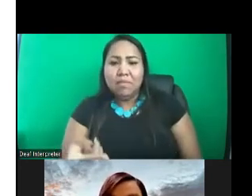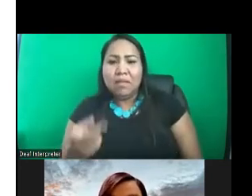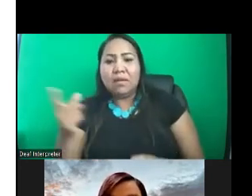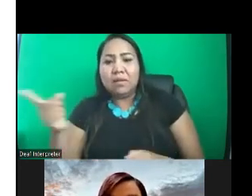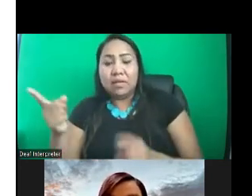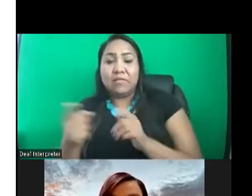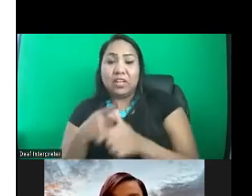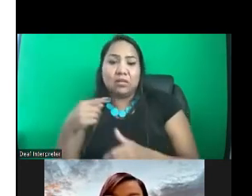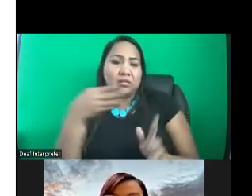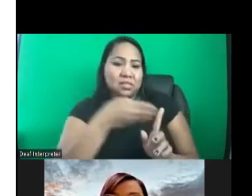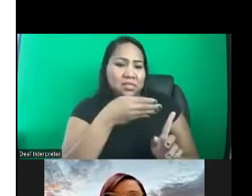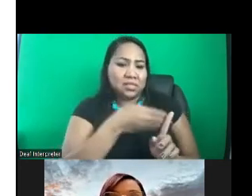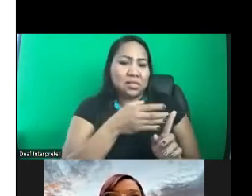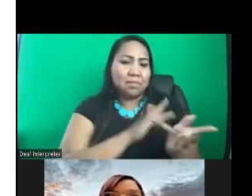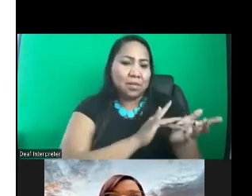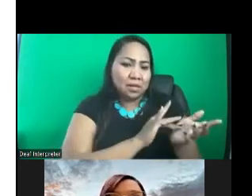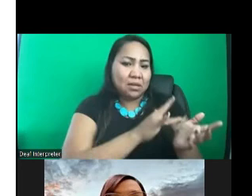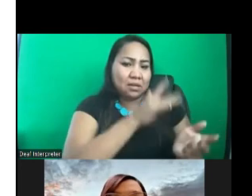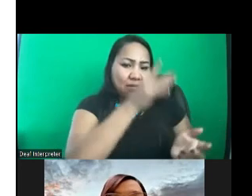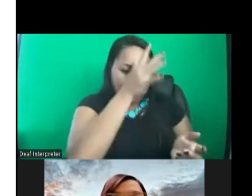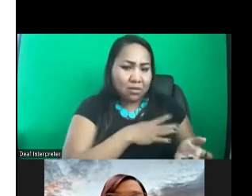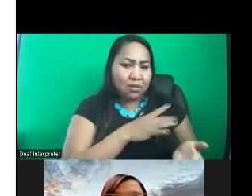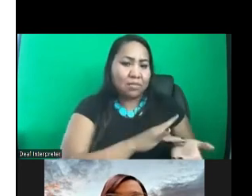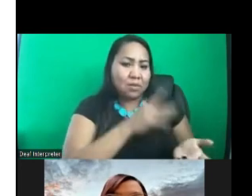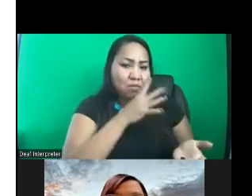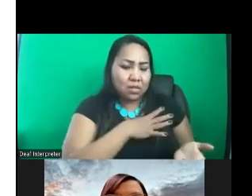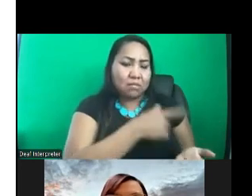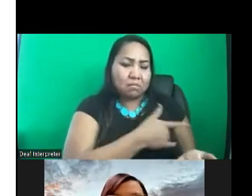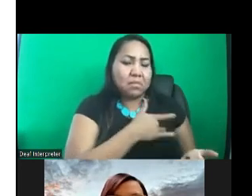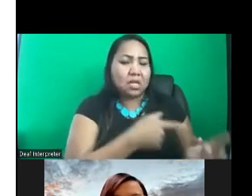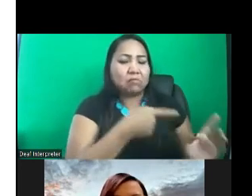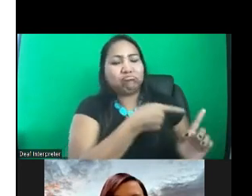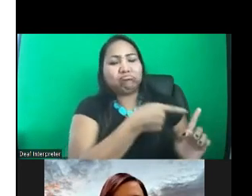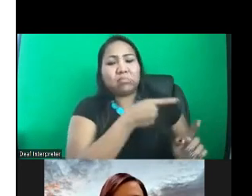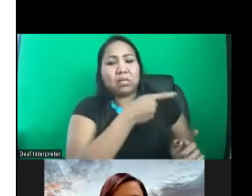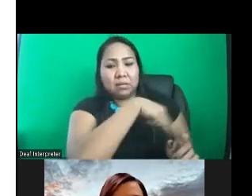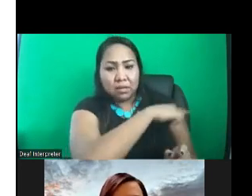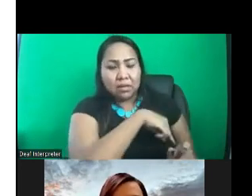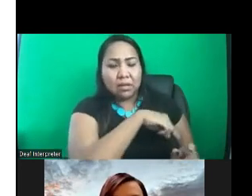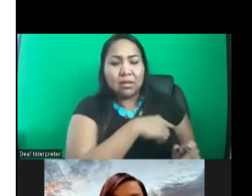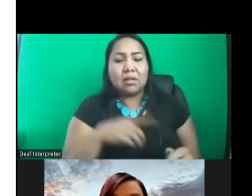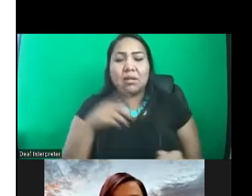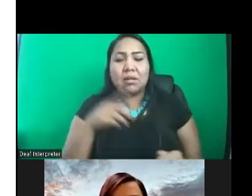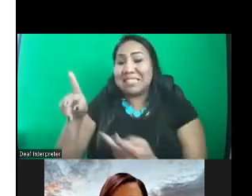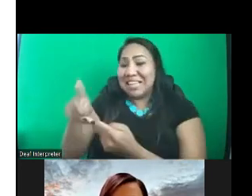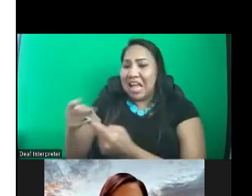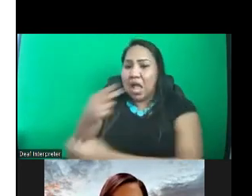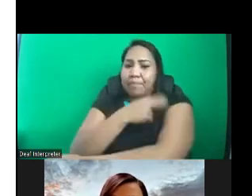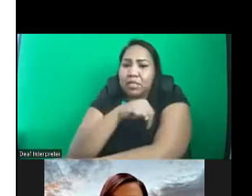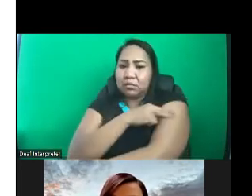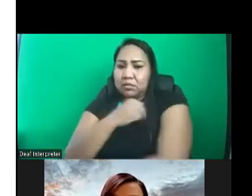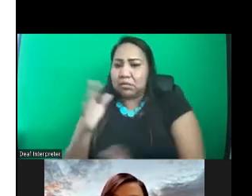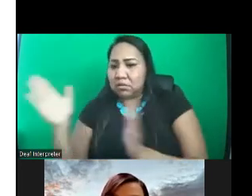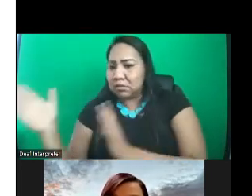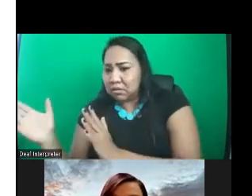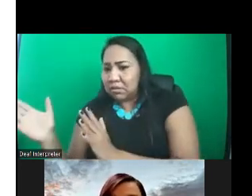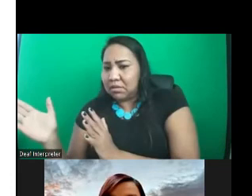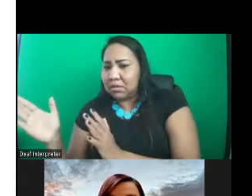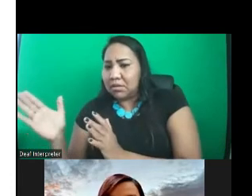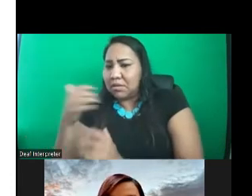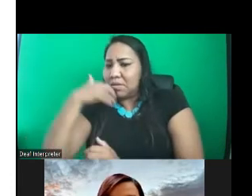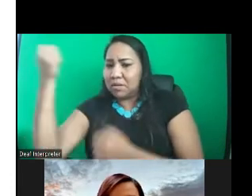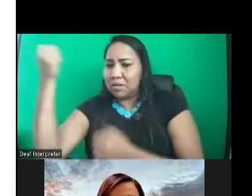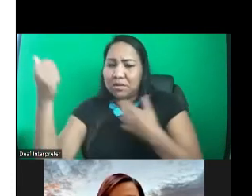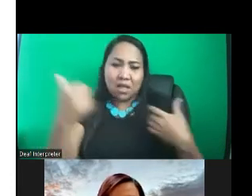a second option. A lot of tribes I have found have been able to integrate traditional